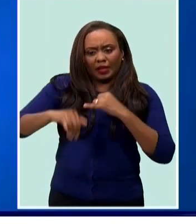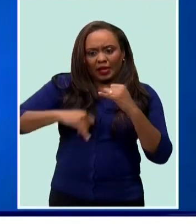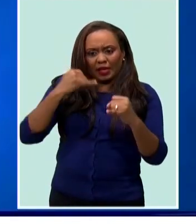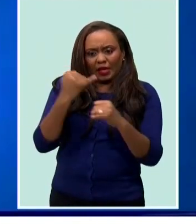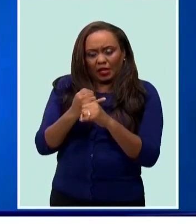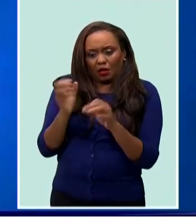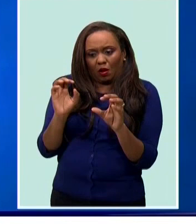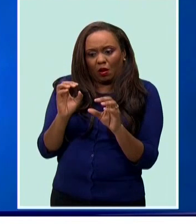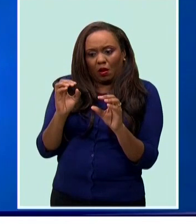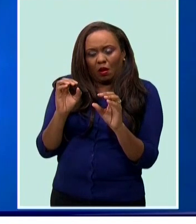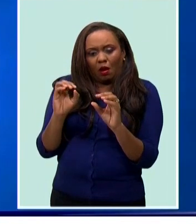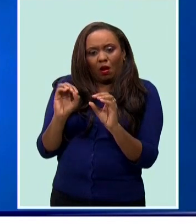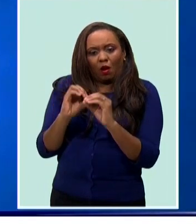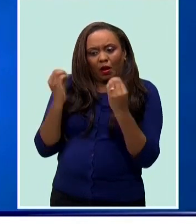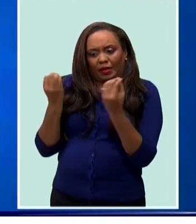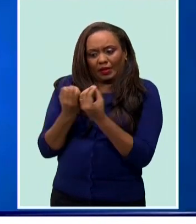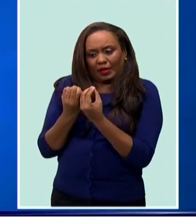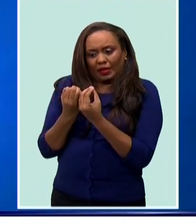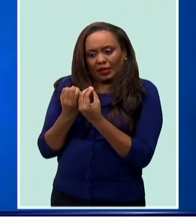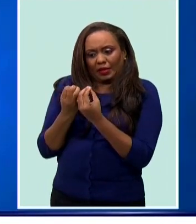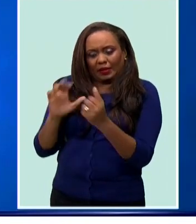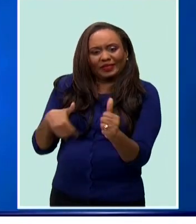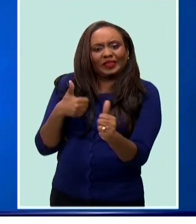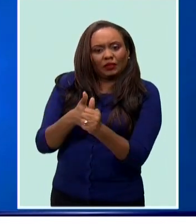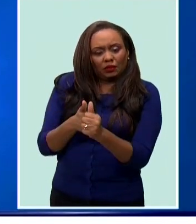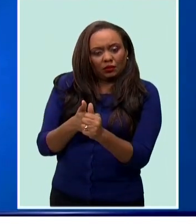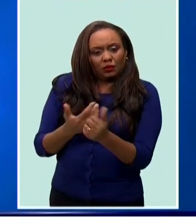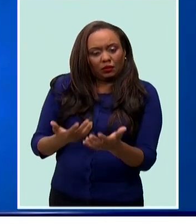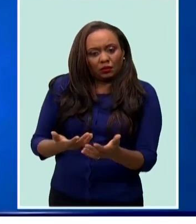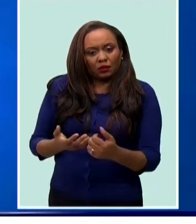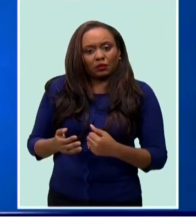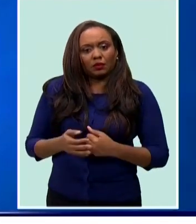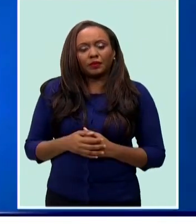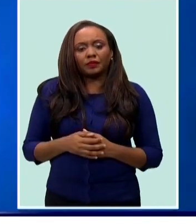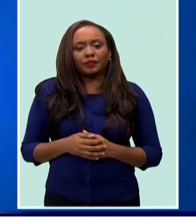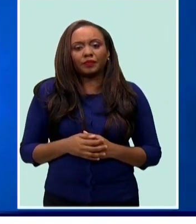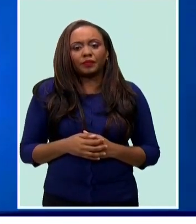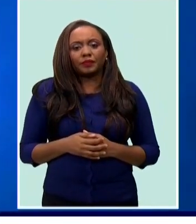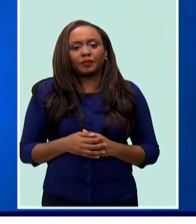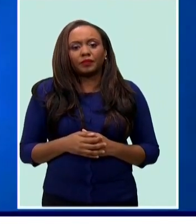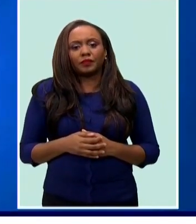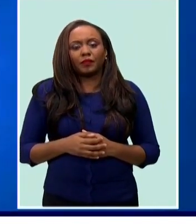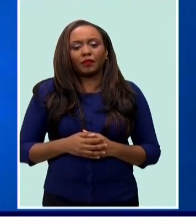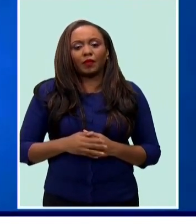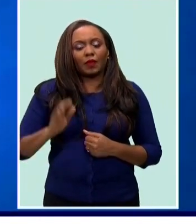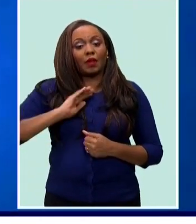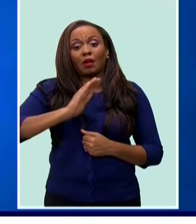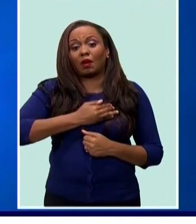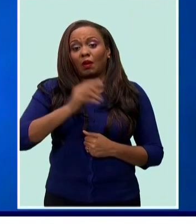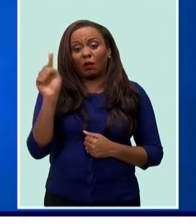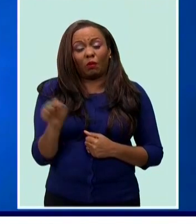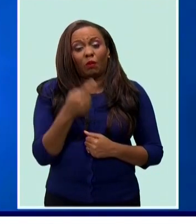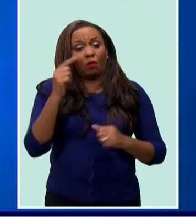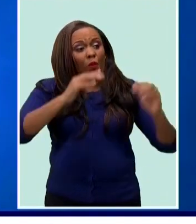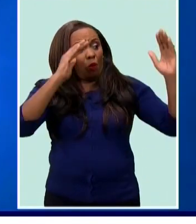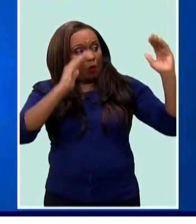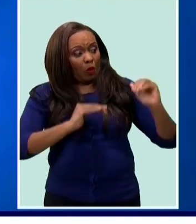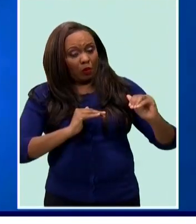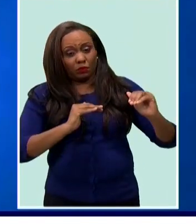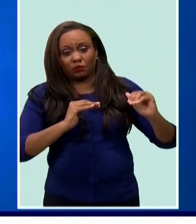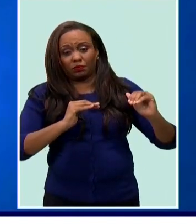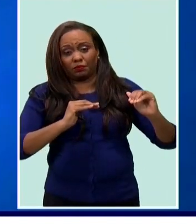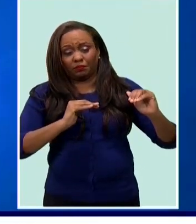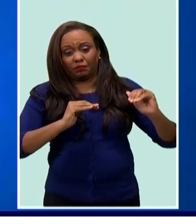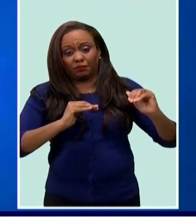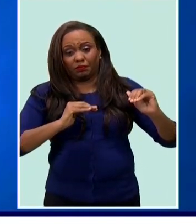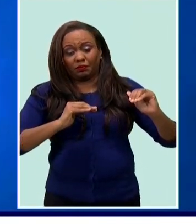multilateral organizations and institutions. It is our only hope to stymie those